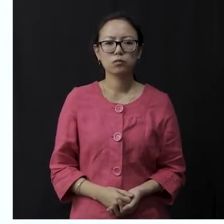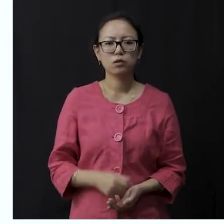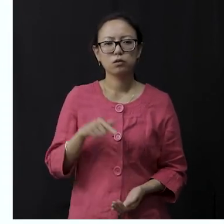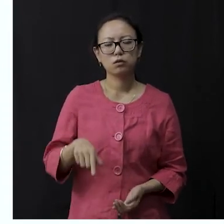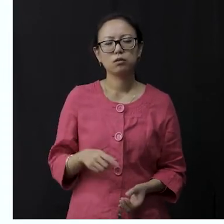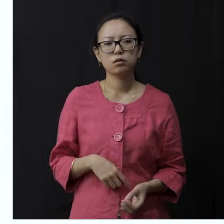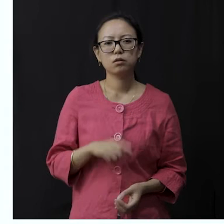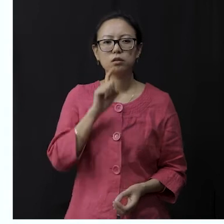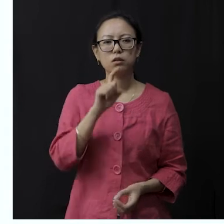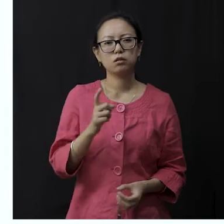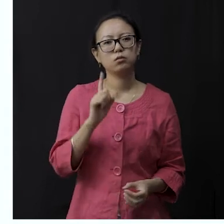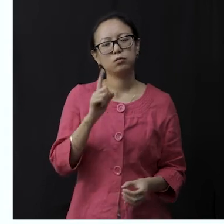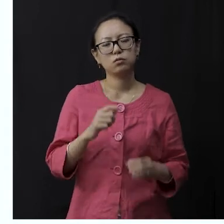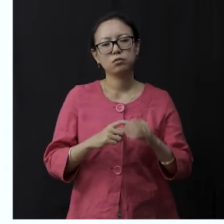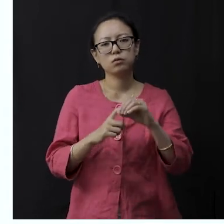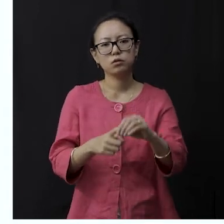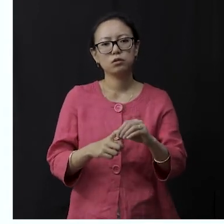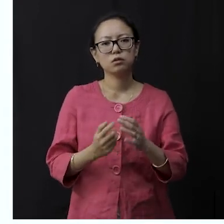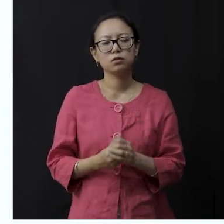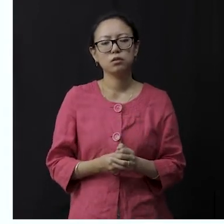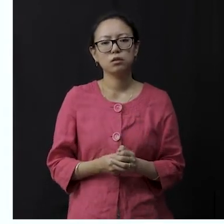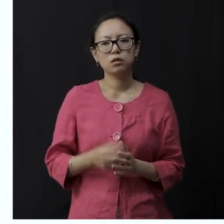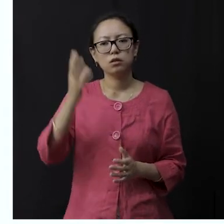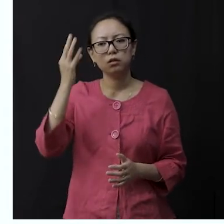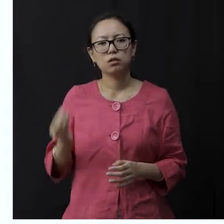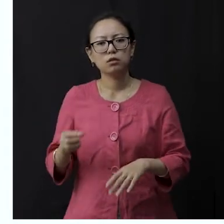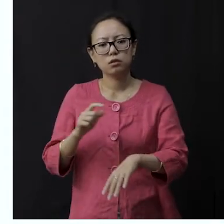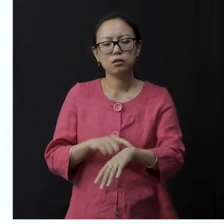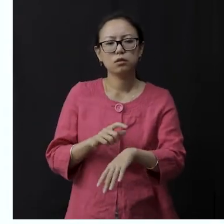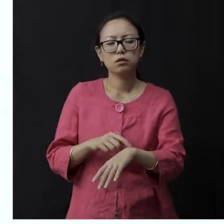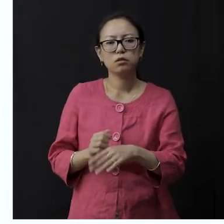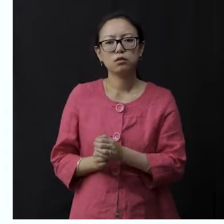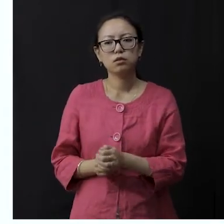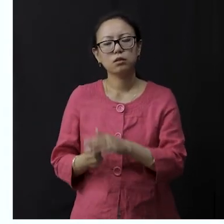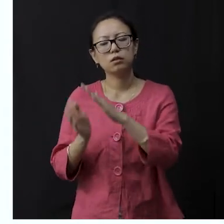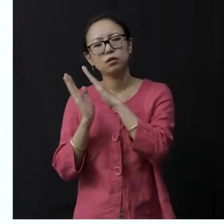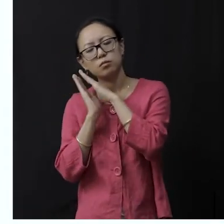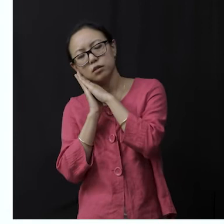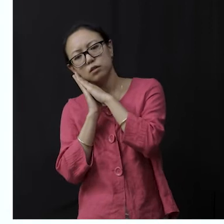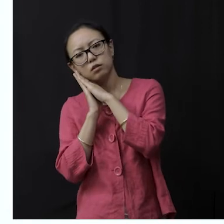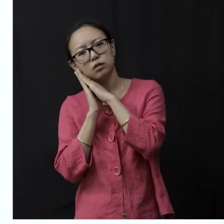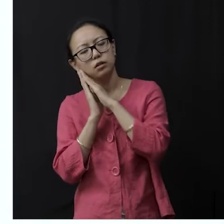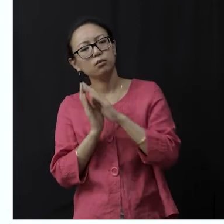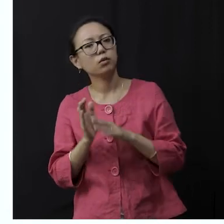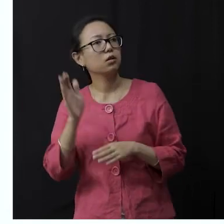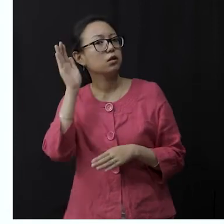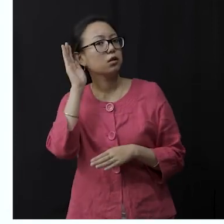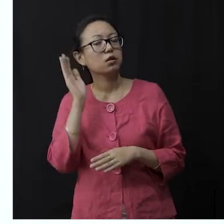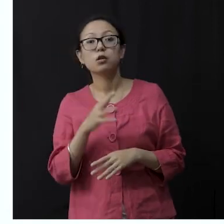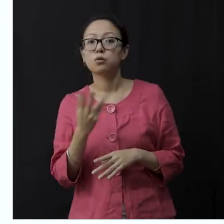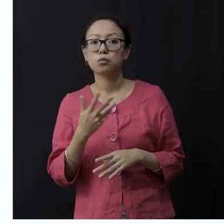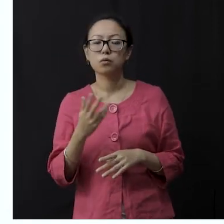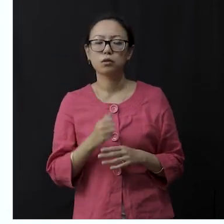you, when you sleep at night, when you sleep during the night, what sound do you hear? We